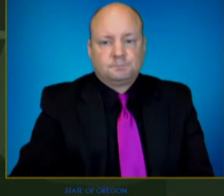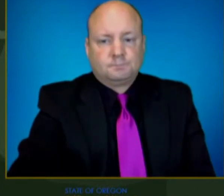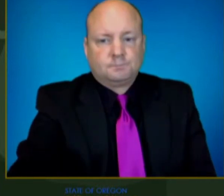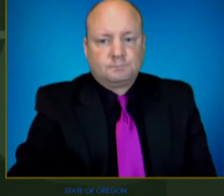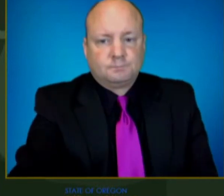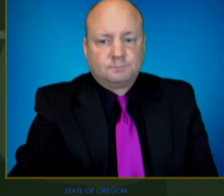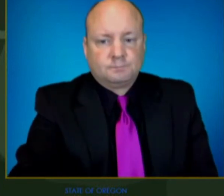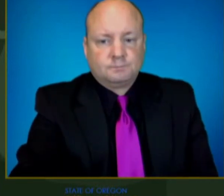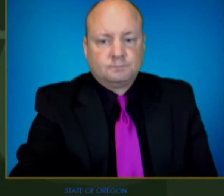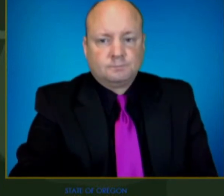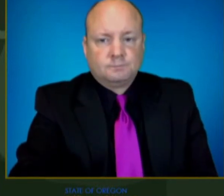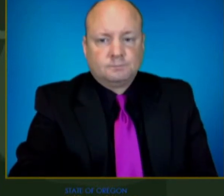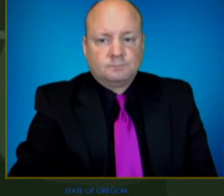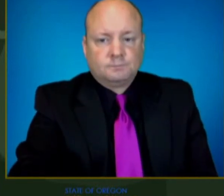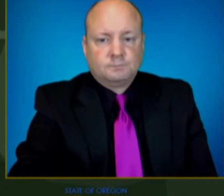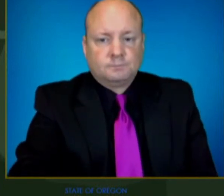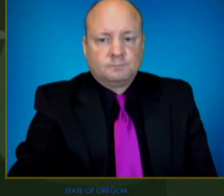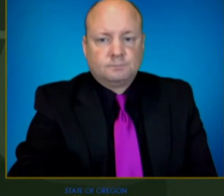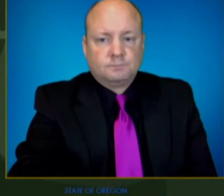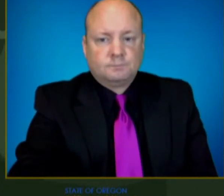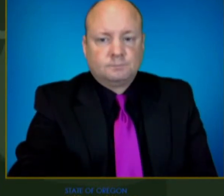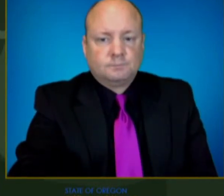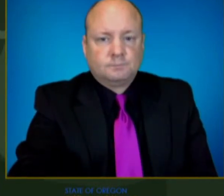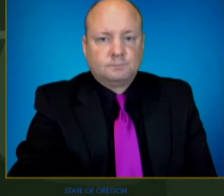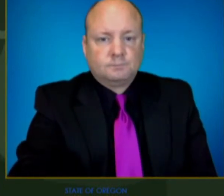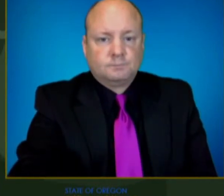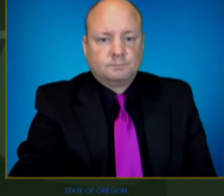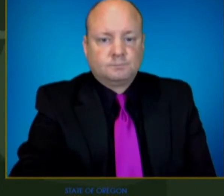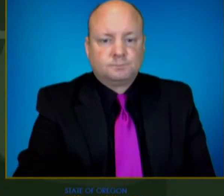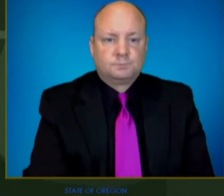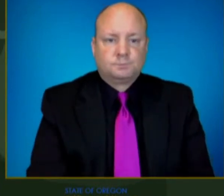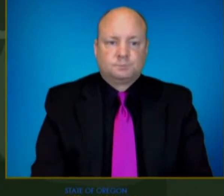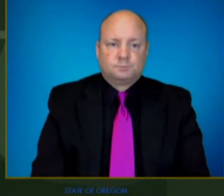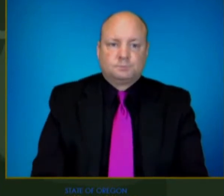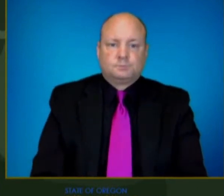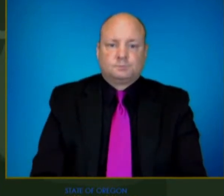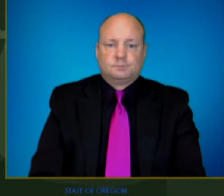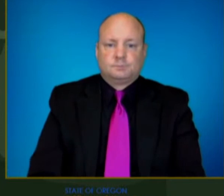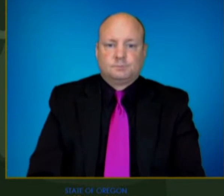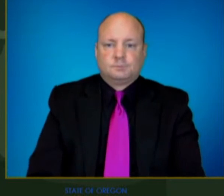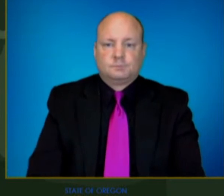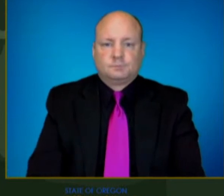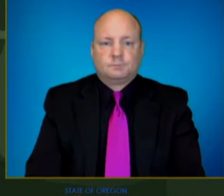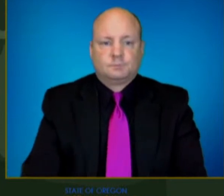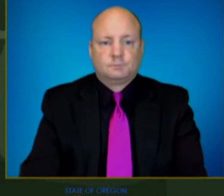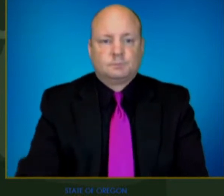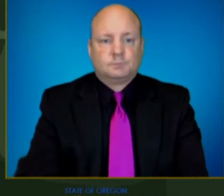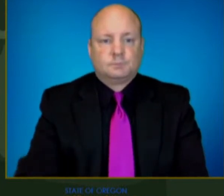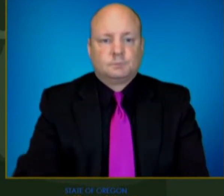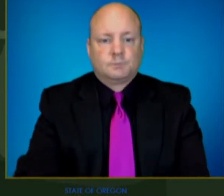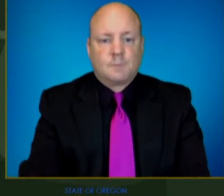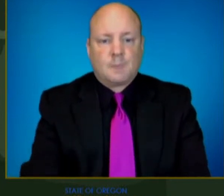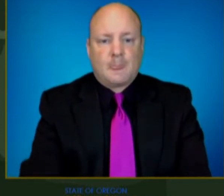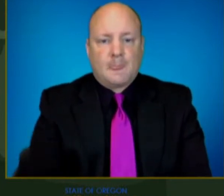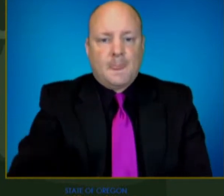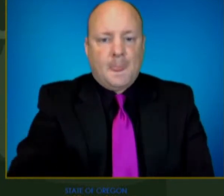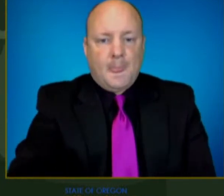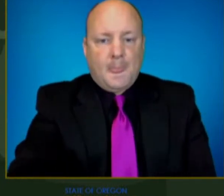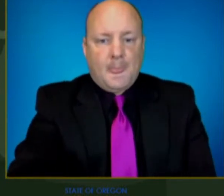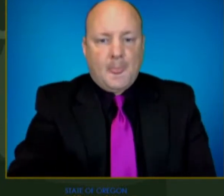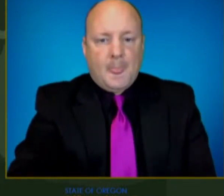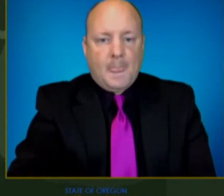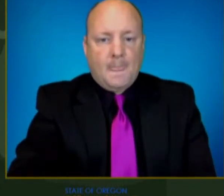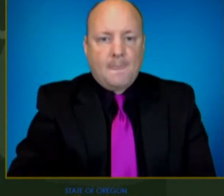questions. Thank you, Governor. We'll get started with Kelly Azar with K2. Go ahead, Kelly.